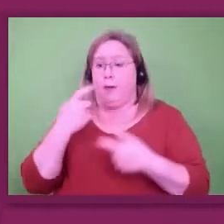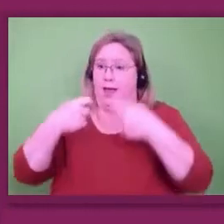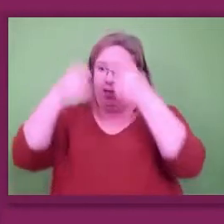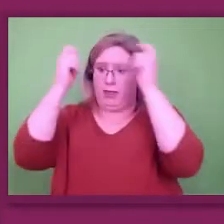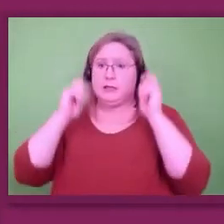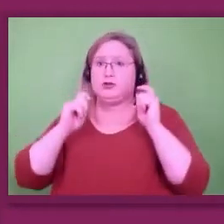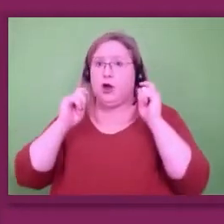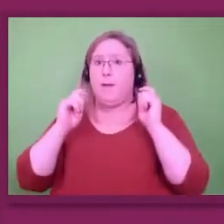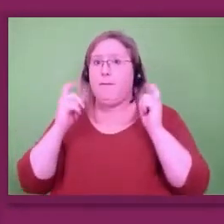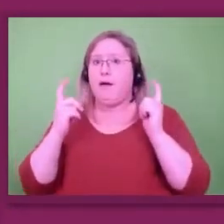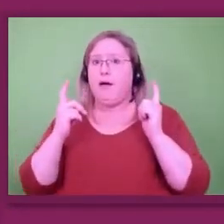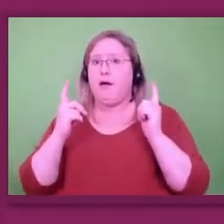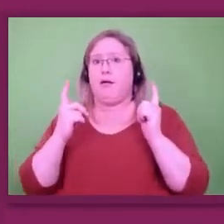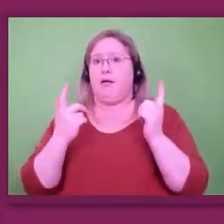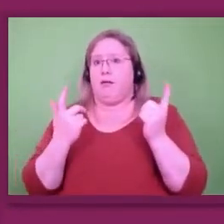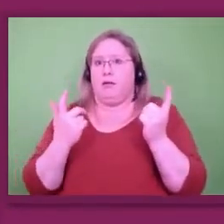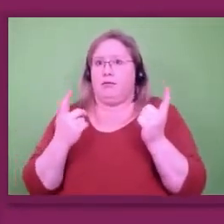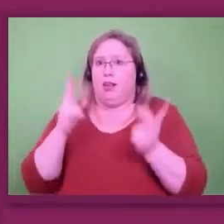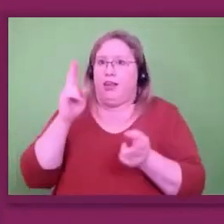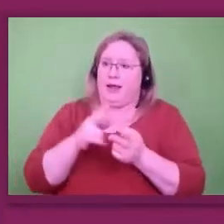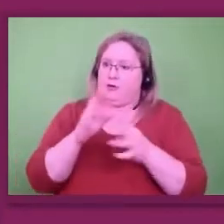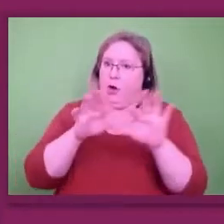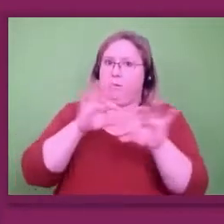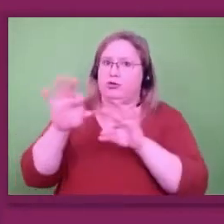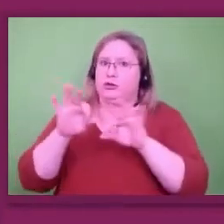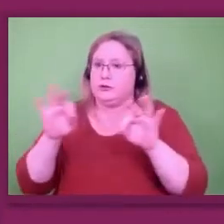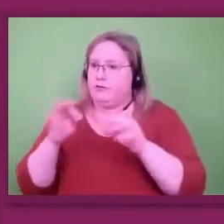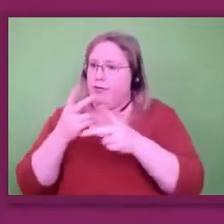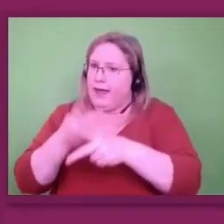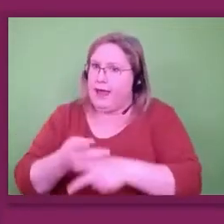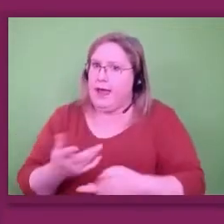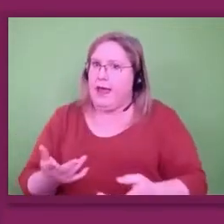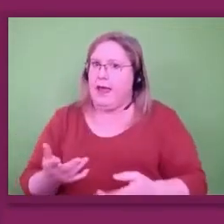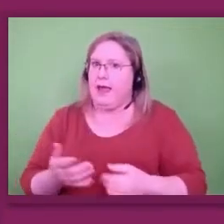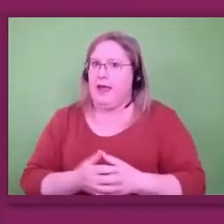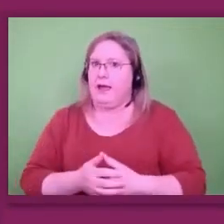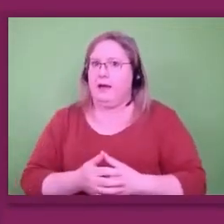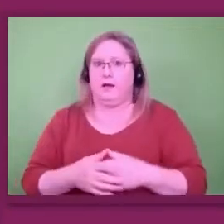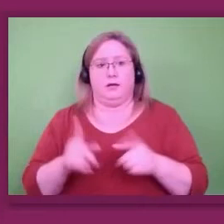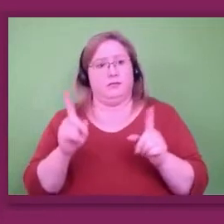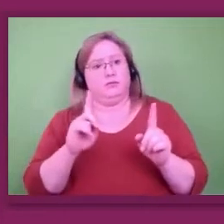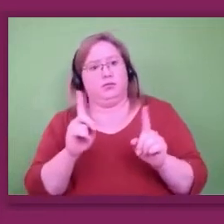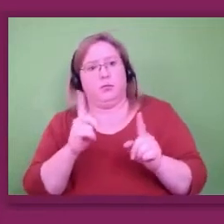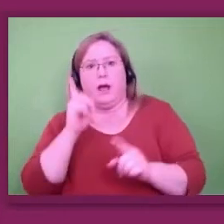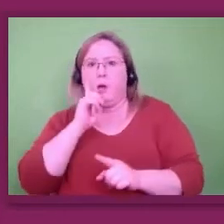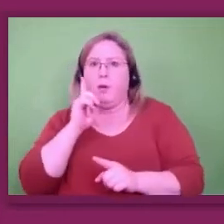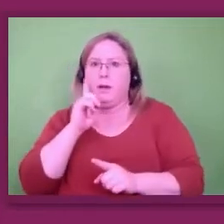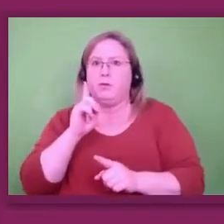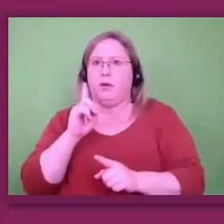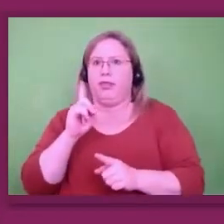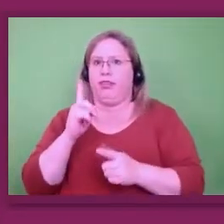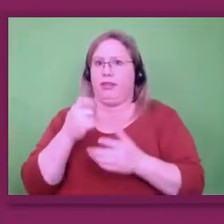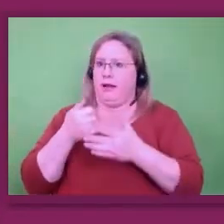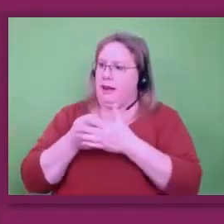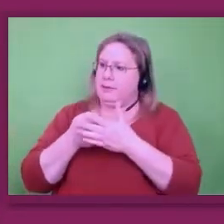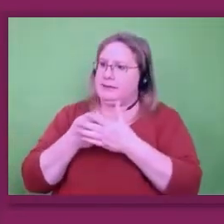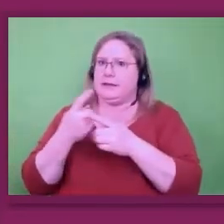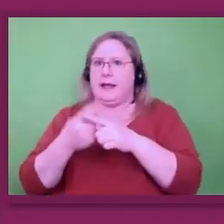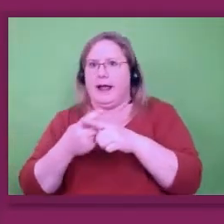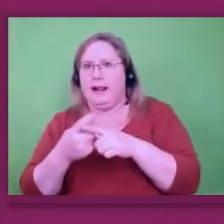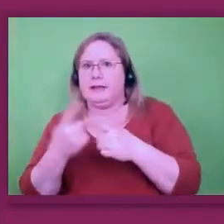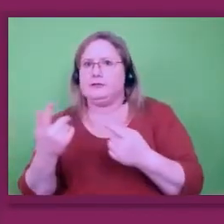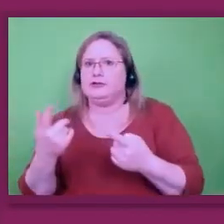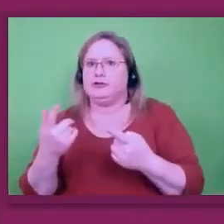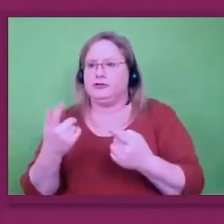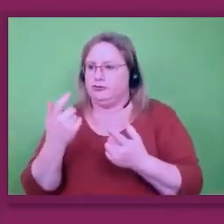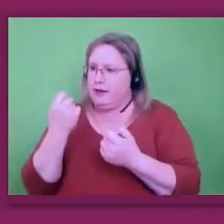who have limited capacity in terms of understanding and English have obviously less likely to